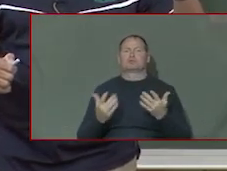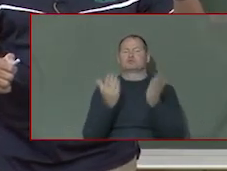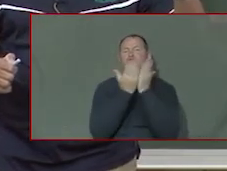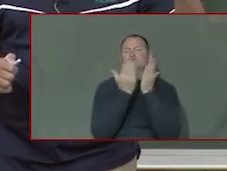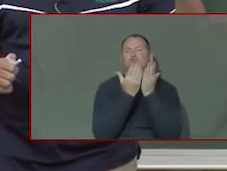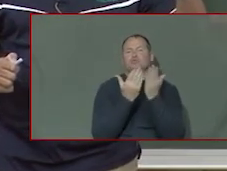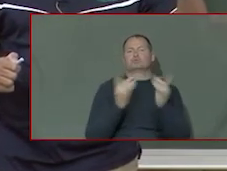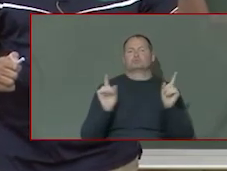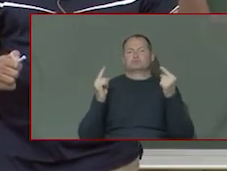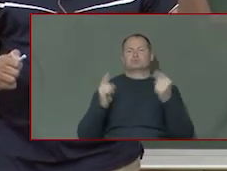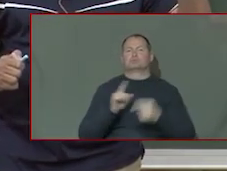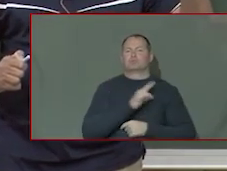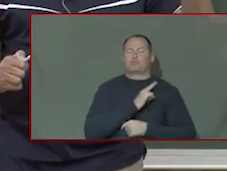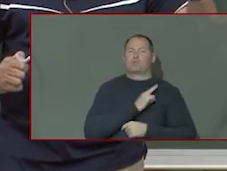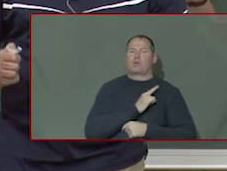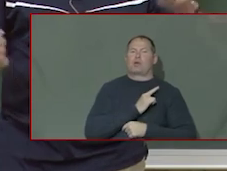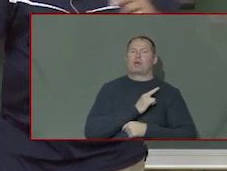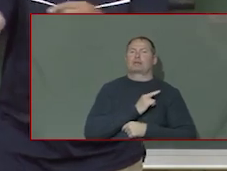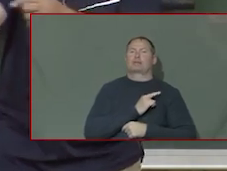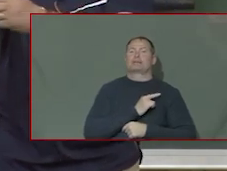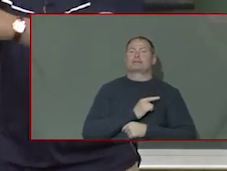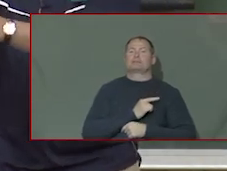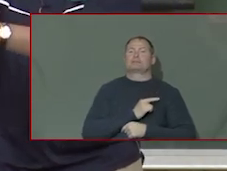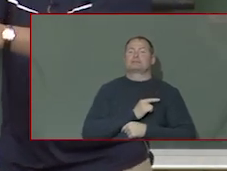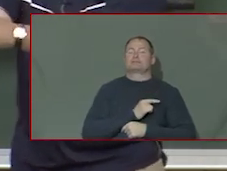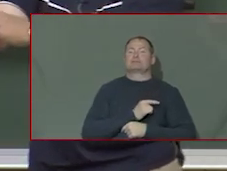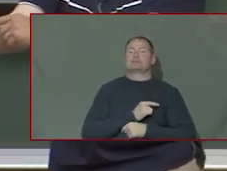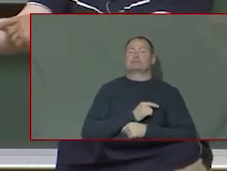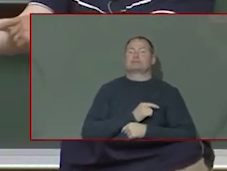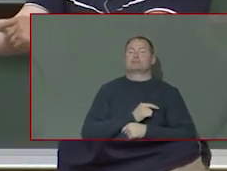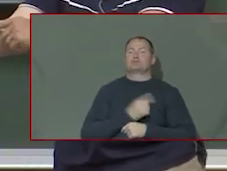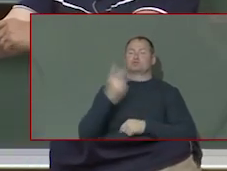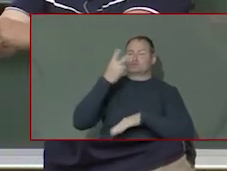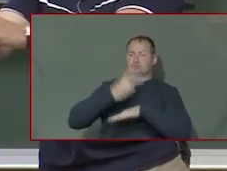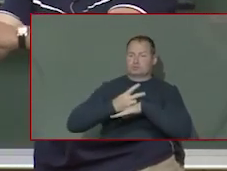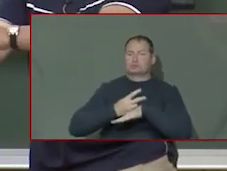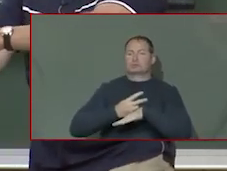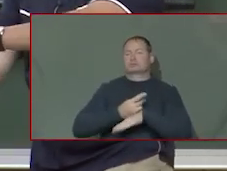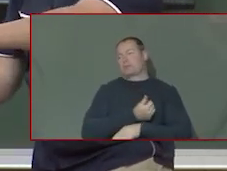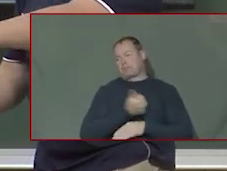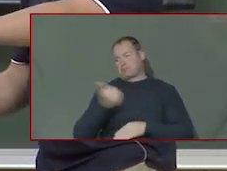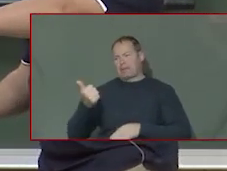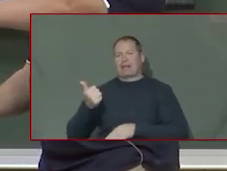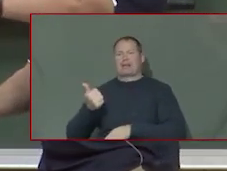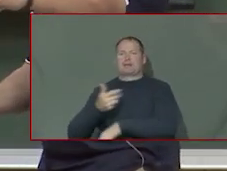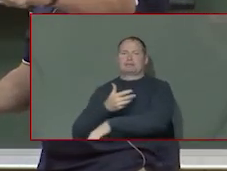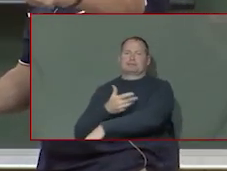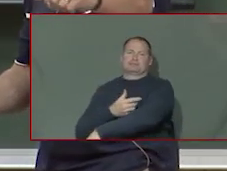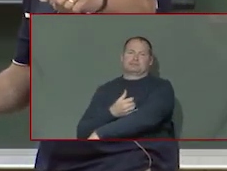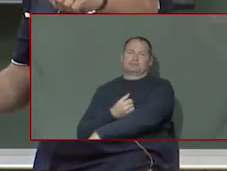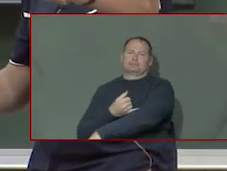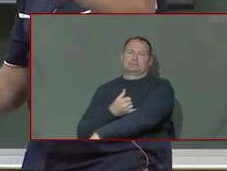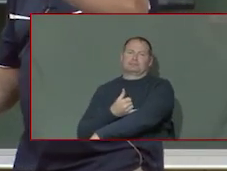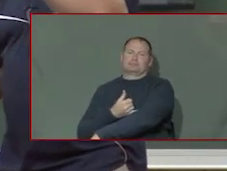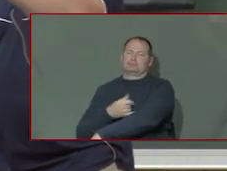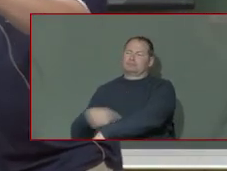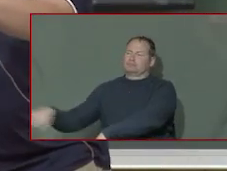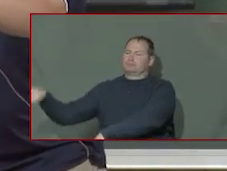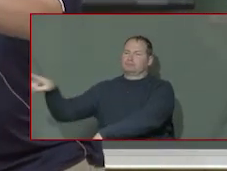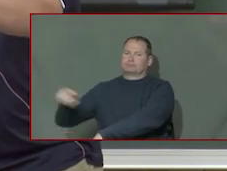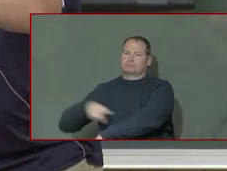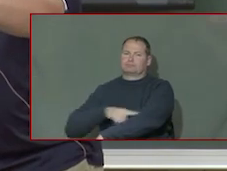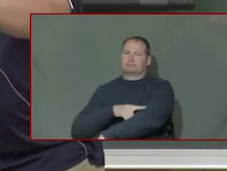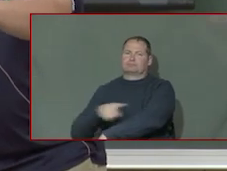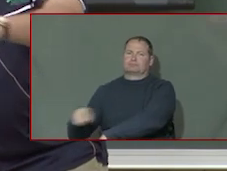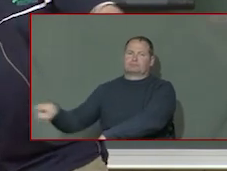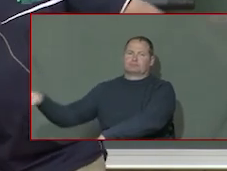hospital. And then what happens, they take blood from this side, they put it through this dialysis machine, and dialysis